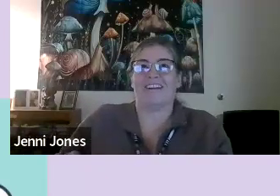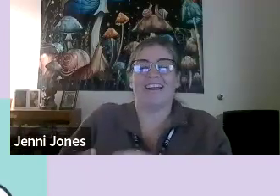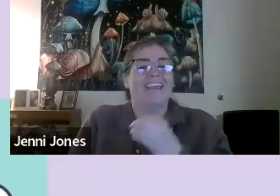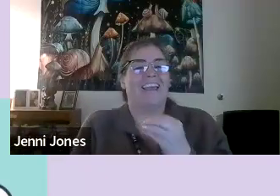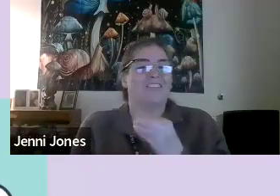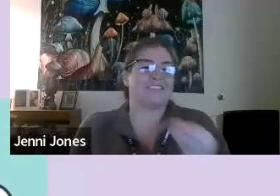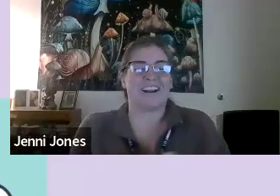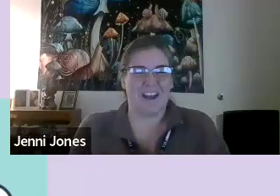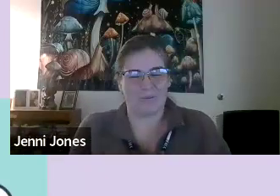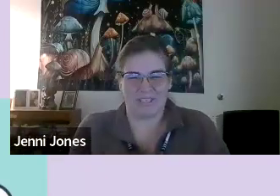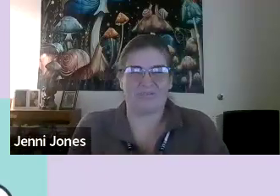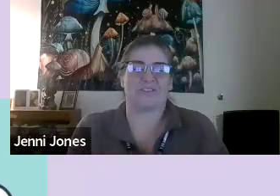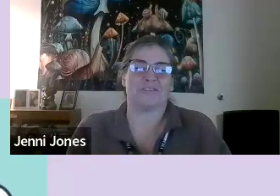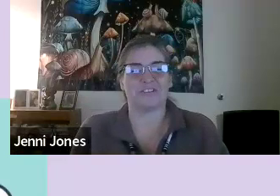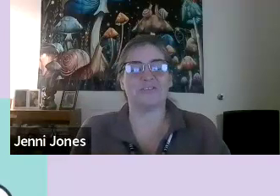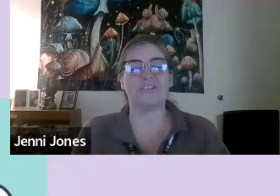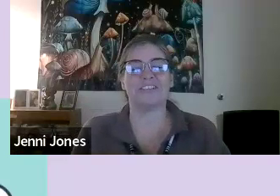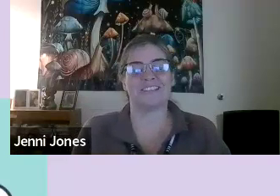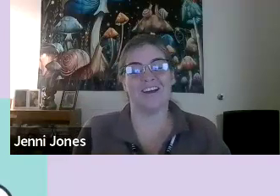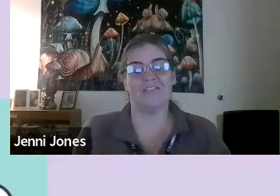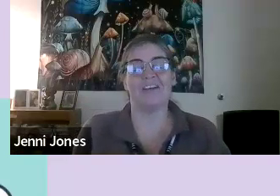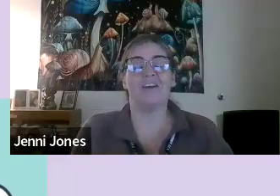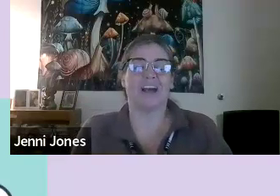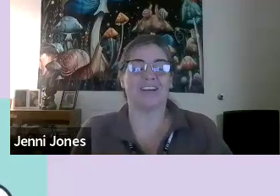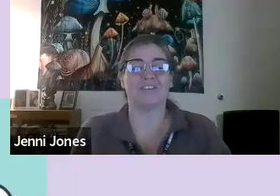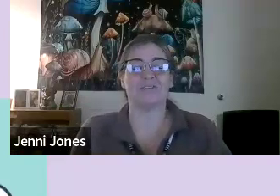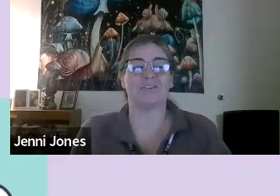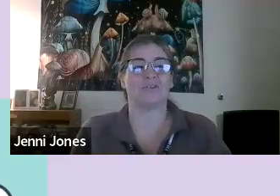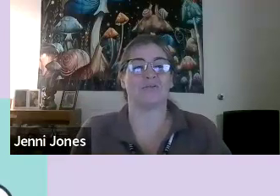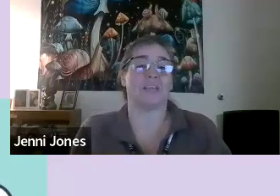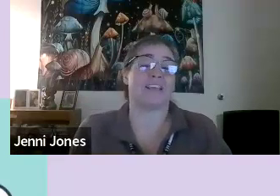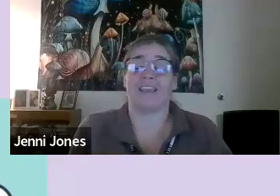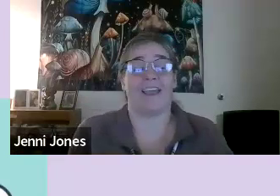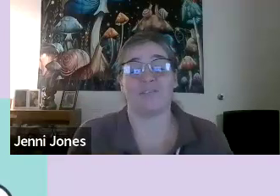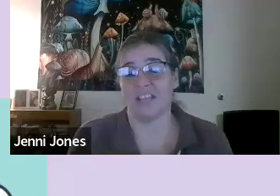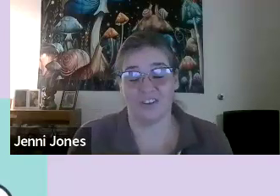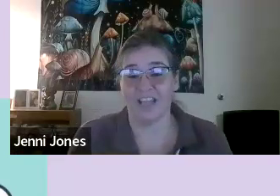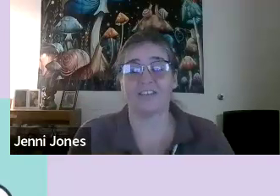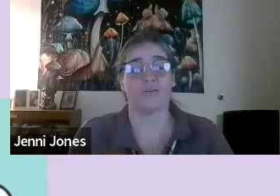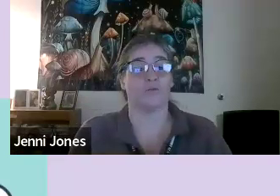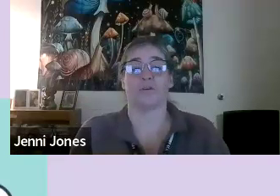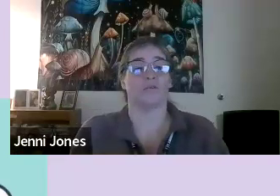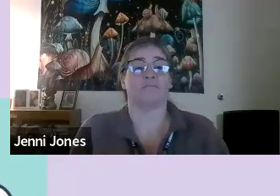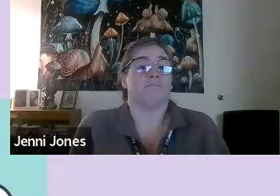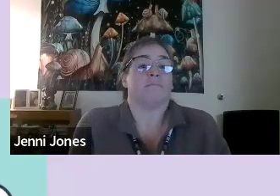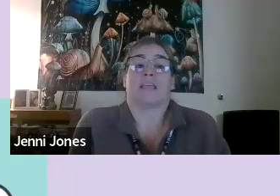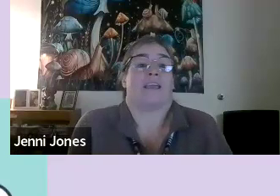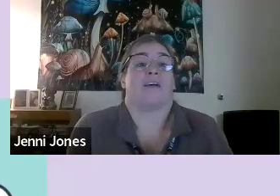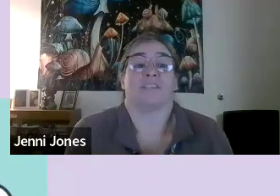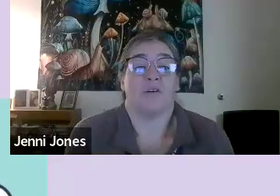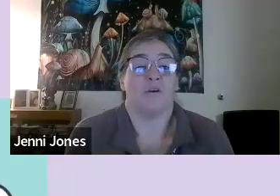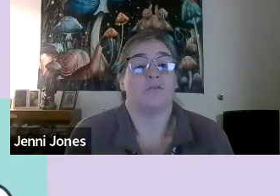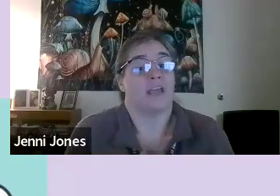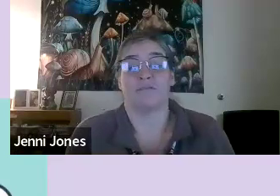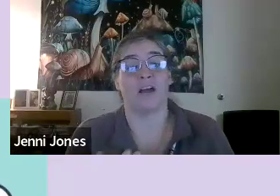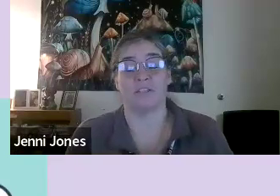they can't get there. And there's not an option for virtual stuff due to they can't have the internet or they